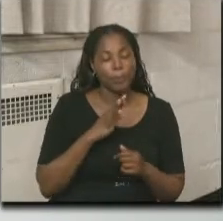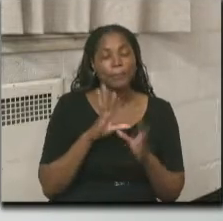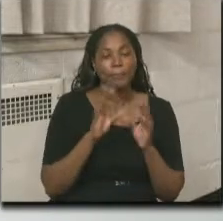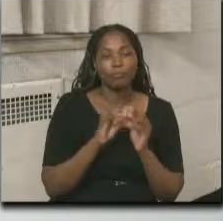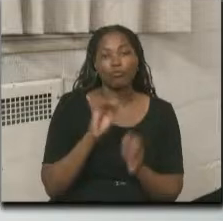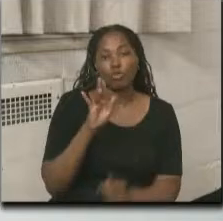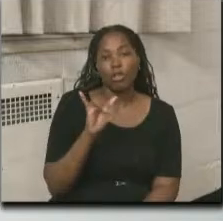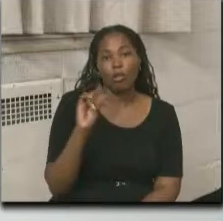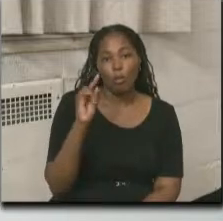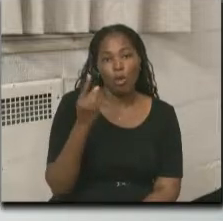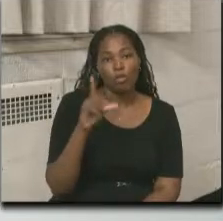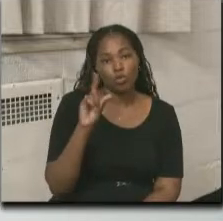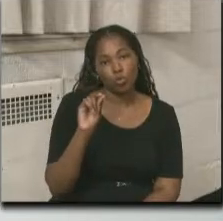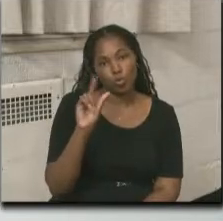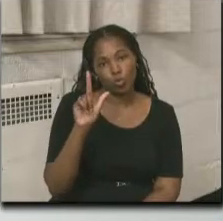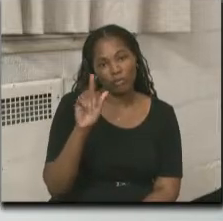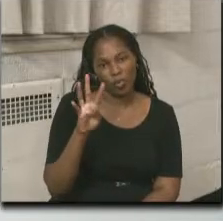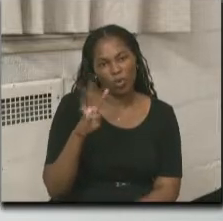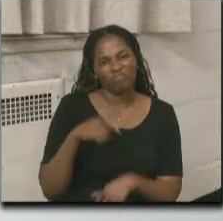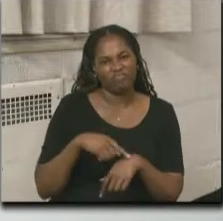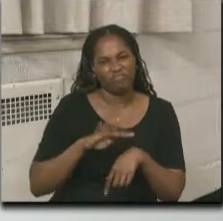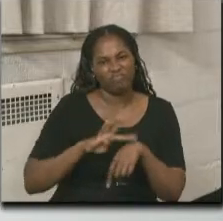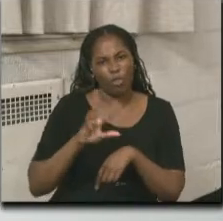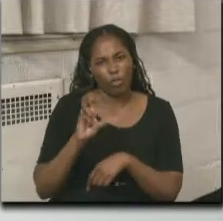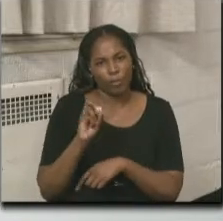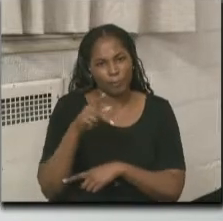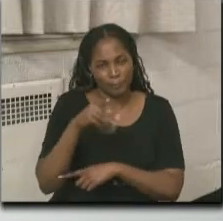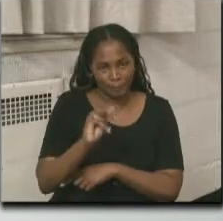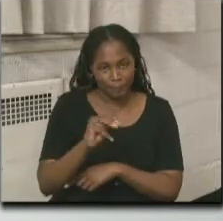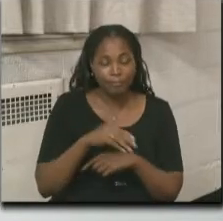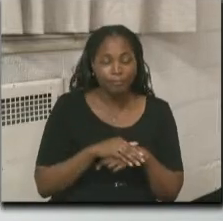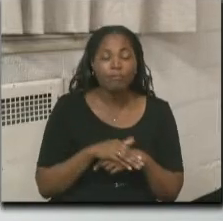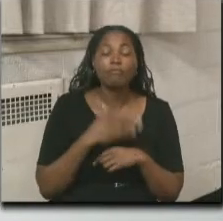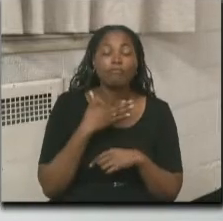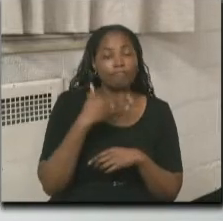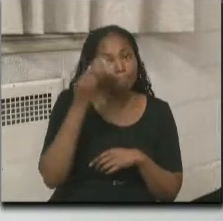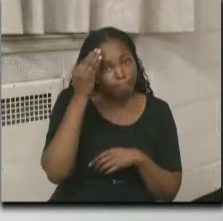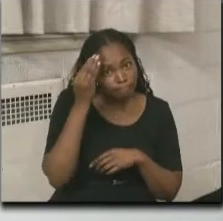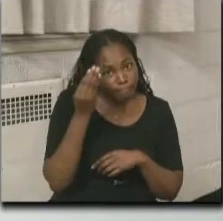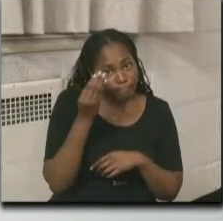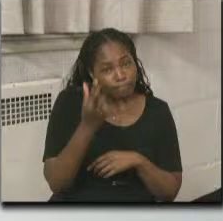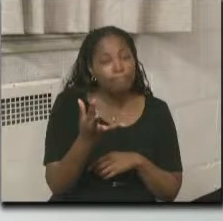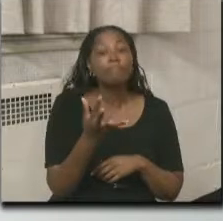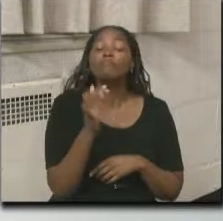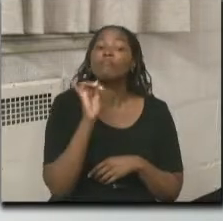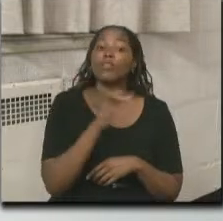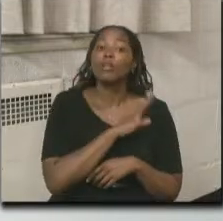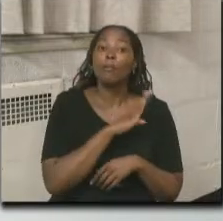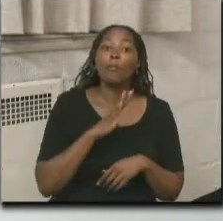5:30 p.m. Please be advised that the board members' 6-week break begins